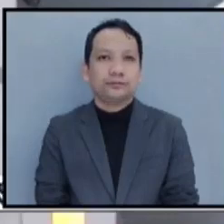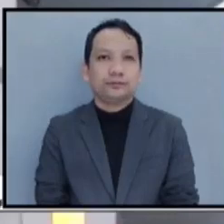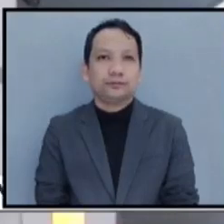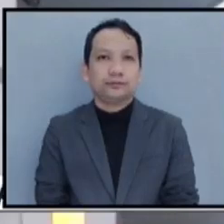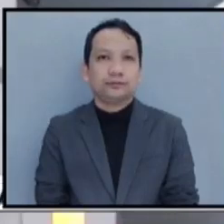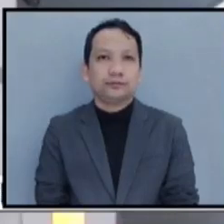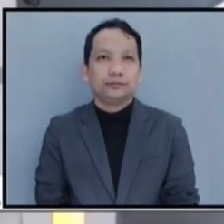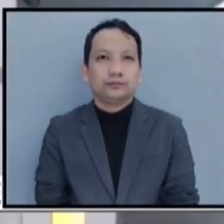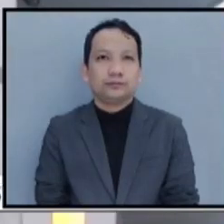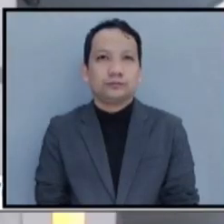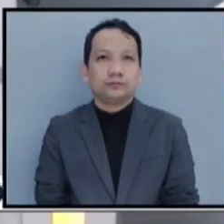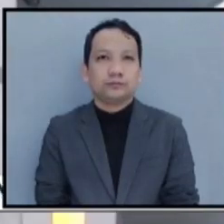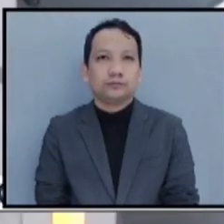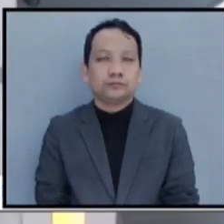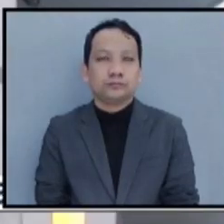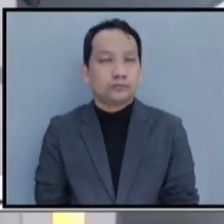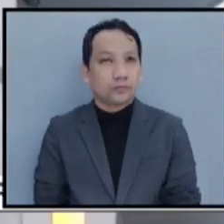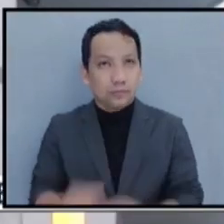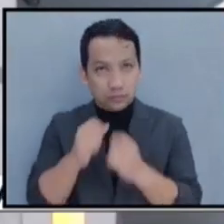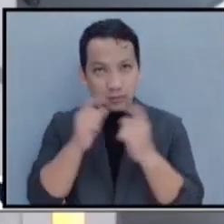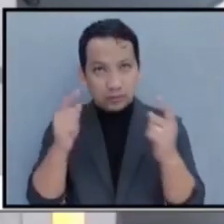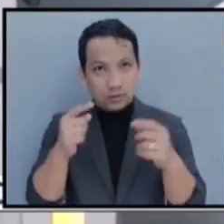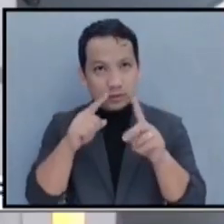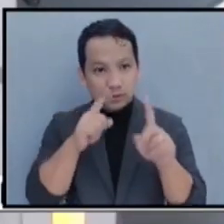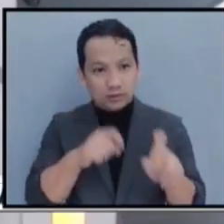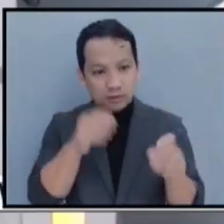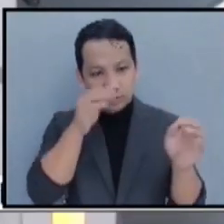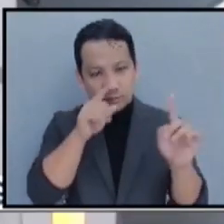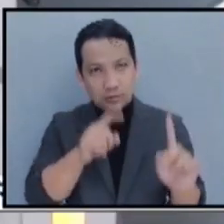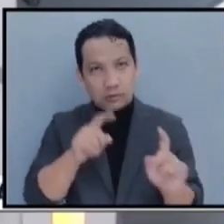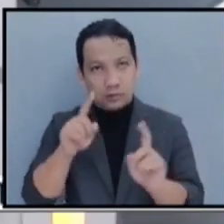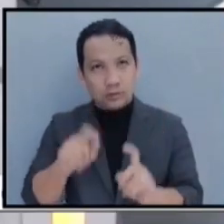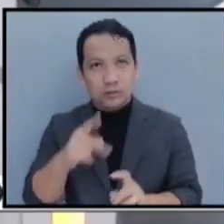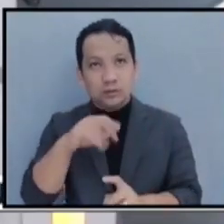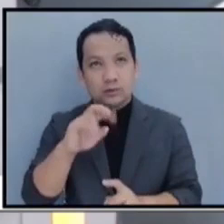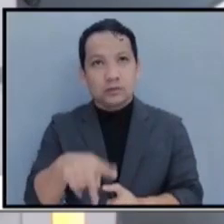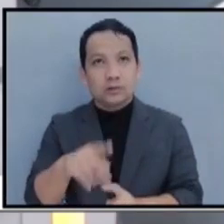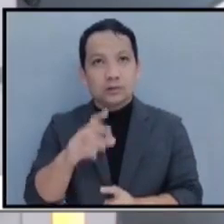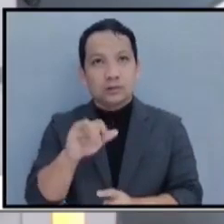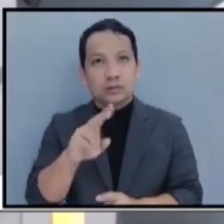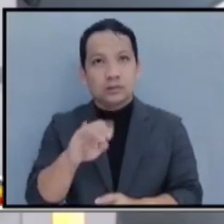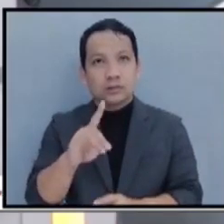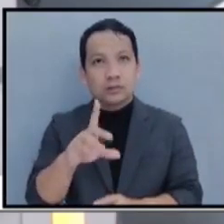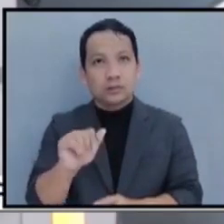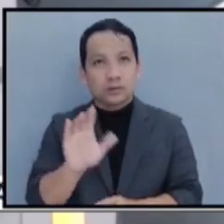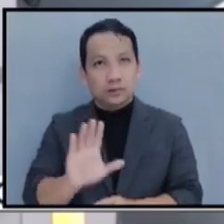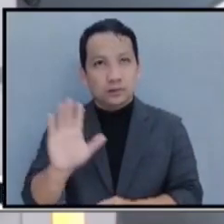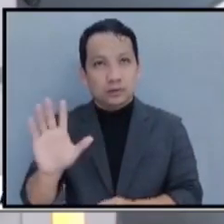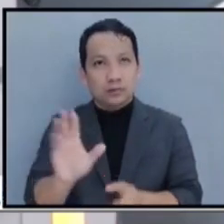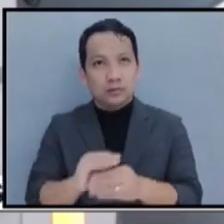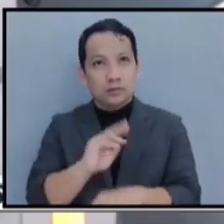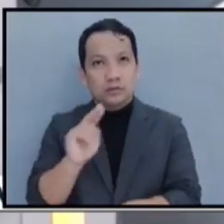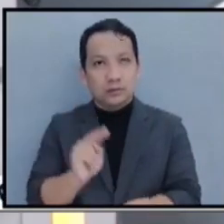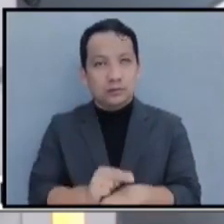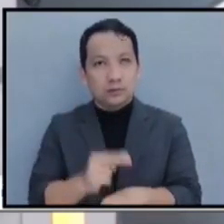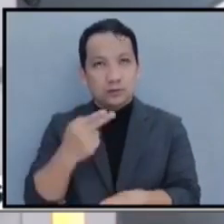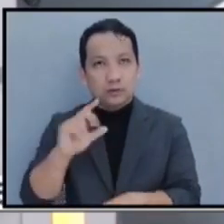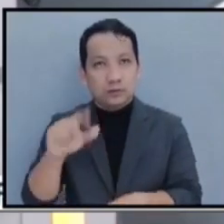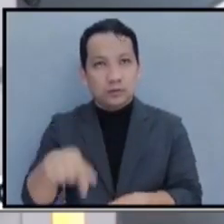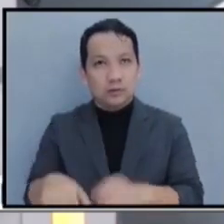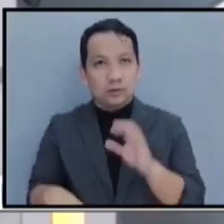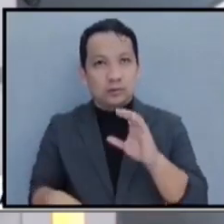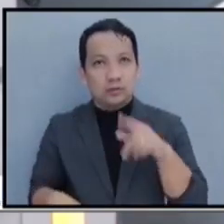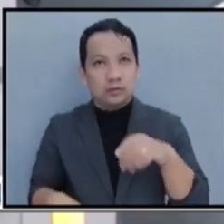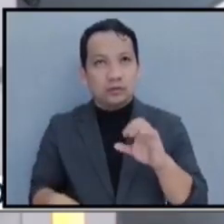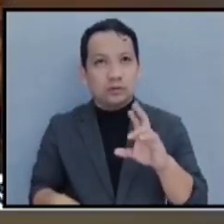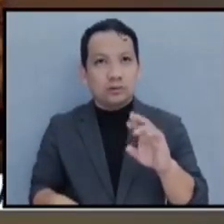Nagsagawa ng surprise drug testing si PNP Chief General Benjamin Acorda Jr. sa kanilang national headquarters sa Camp Crame. Bahagi ito